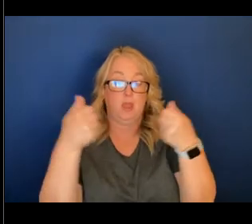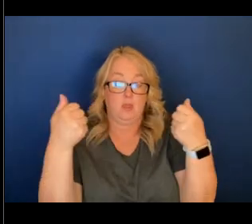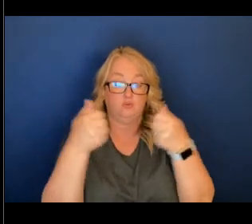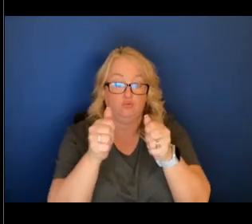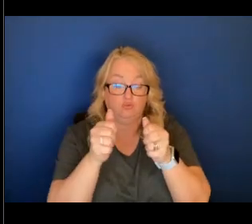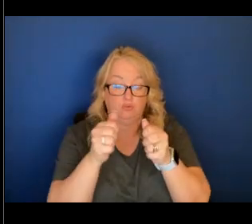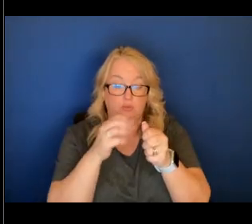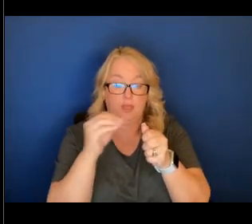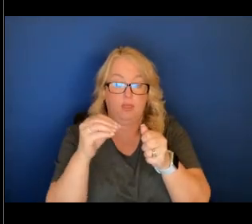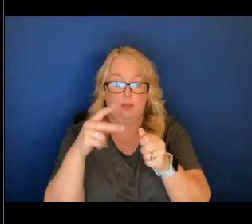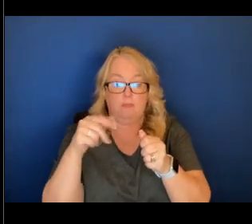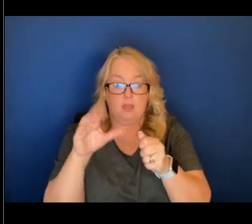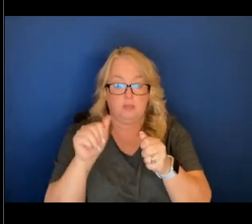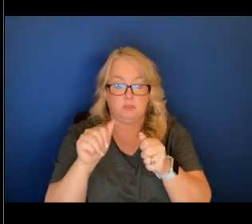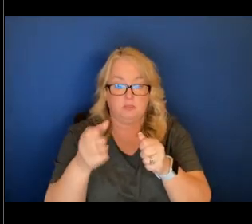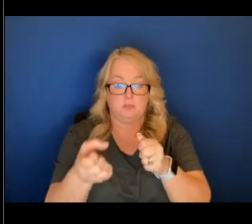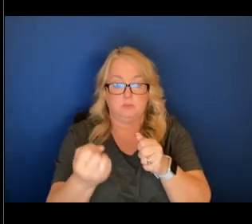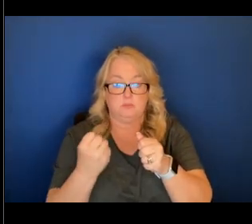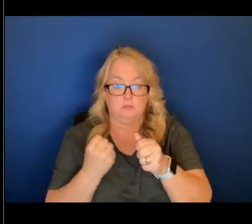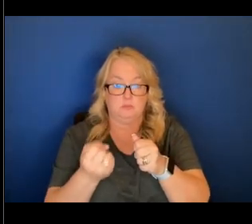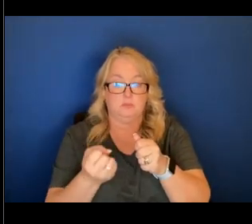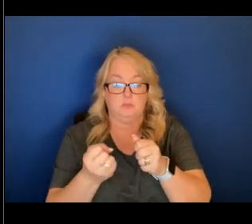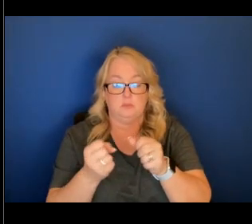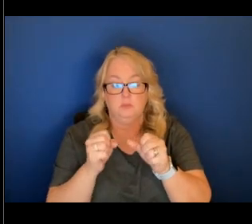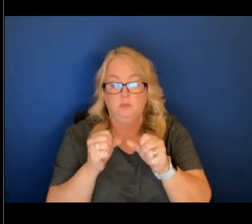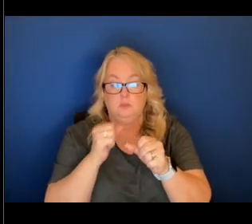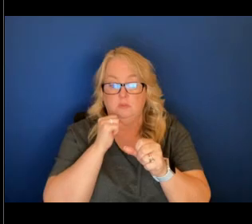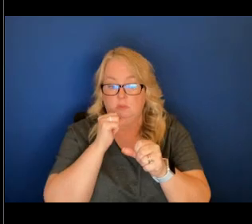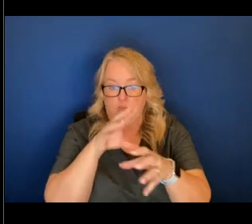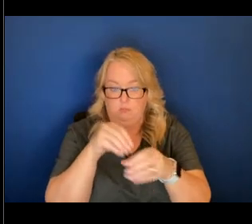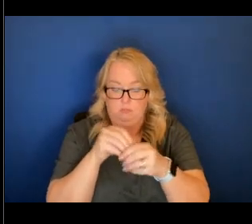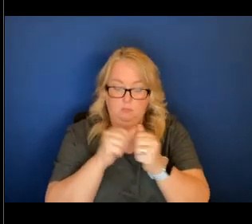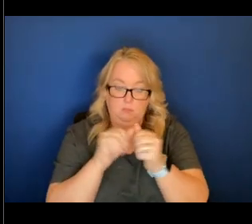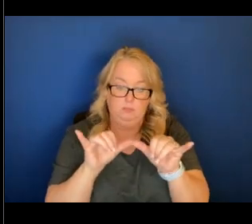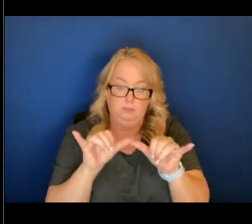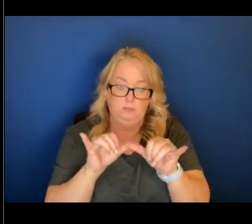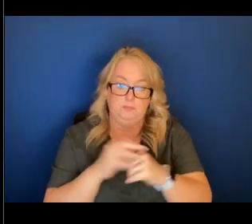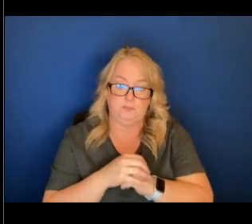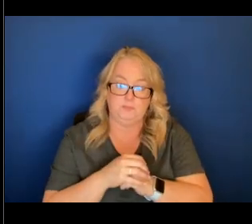and appliances may overlap into the clearance area.